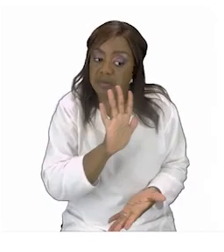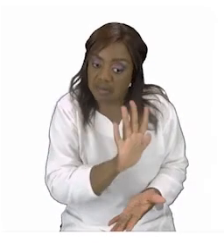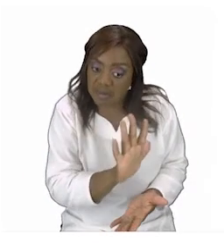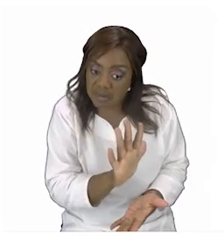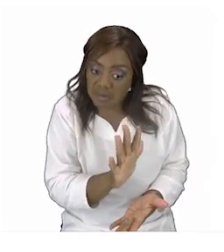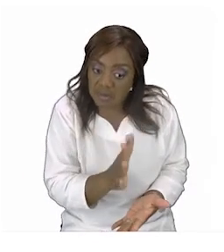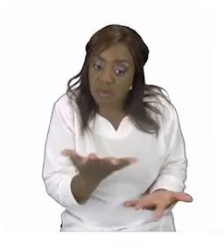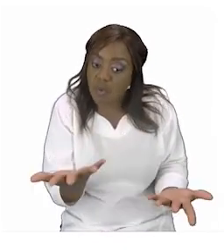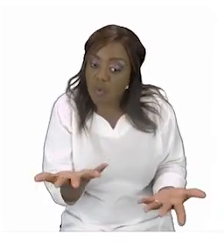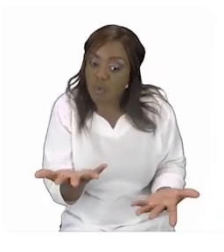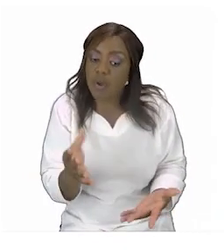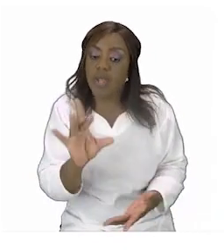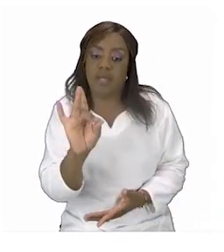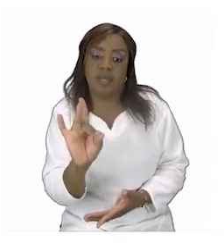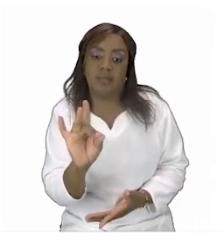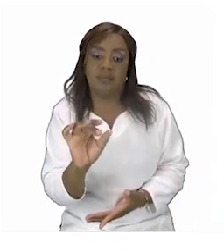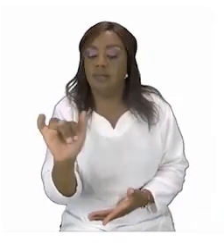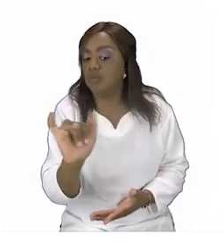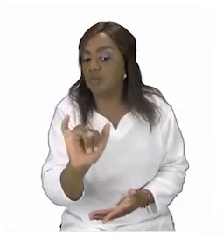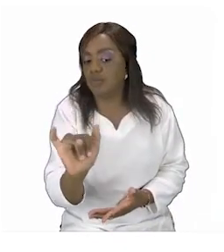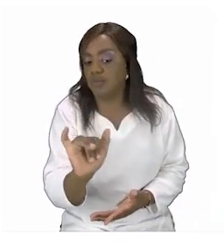5 or 8?